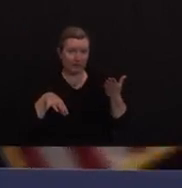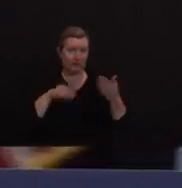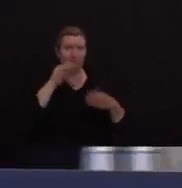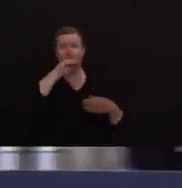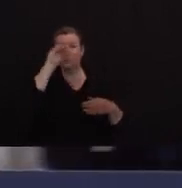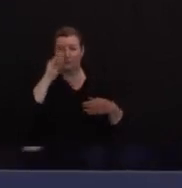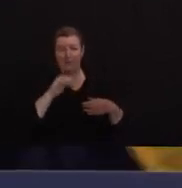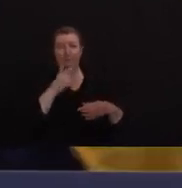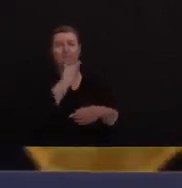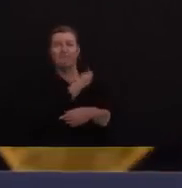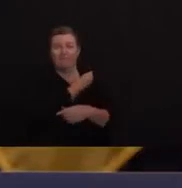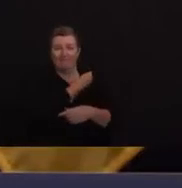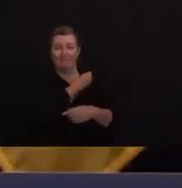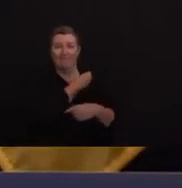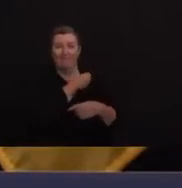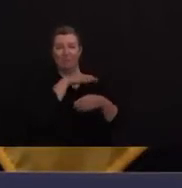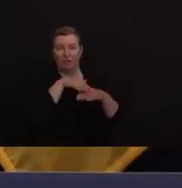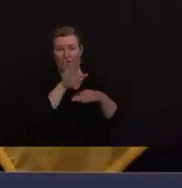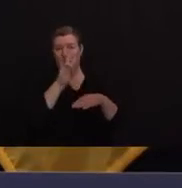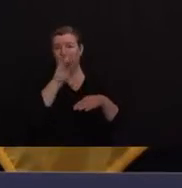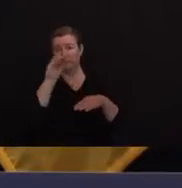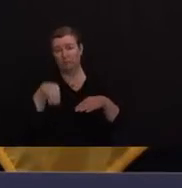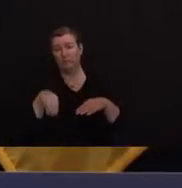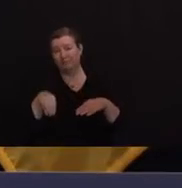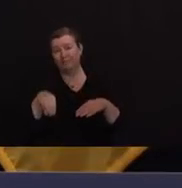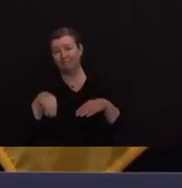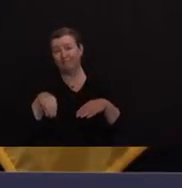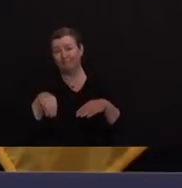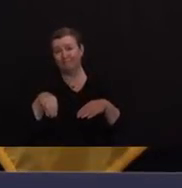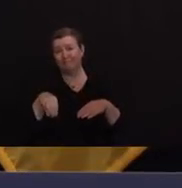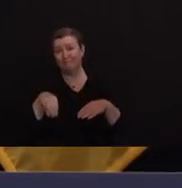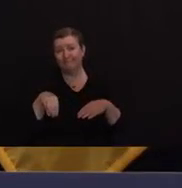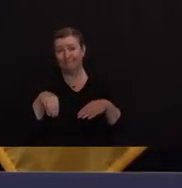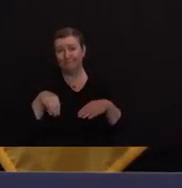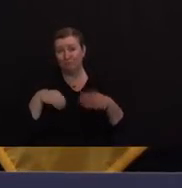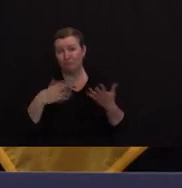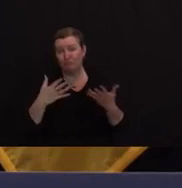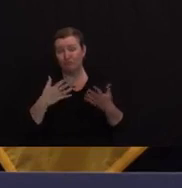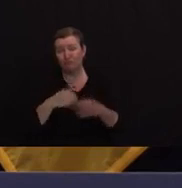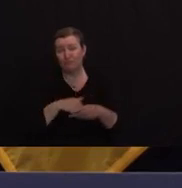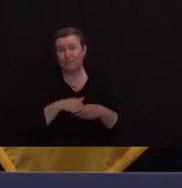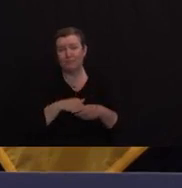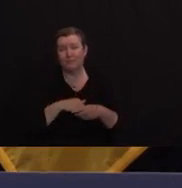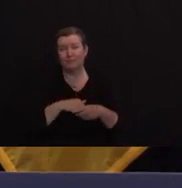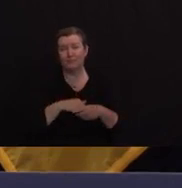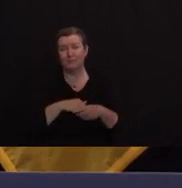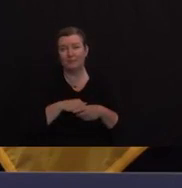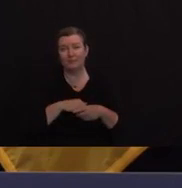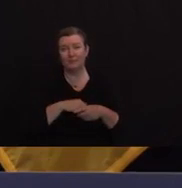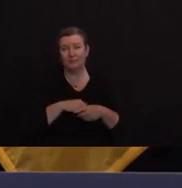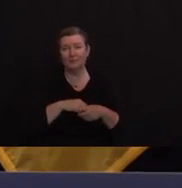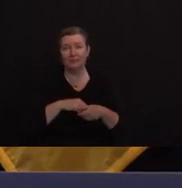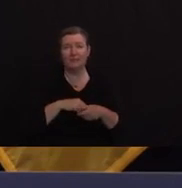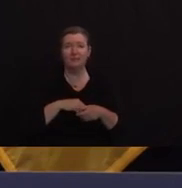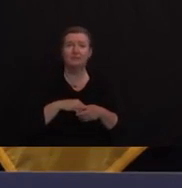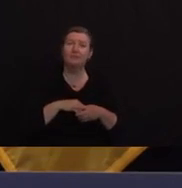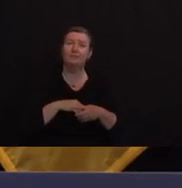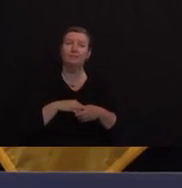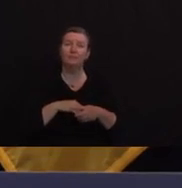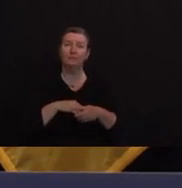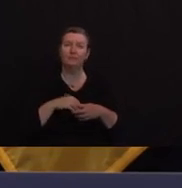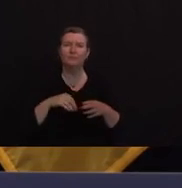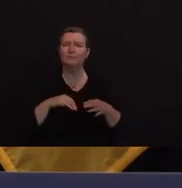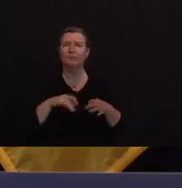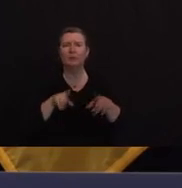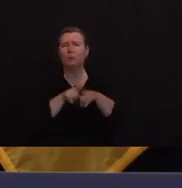We could come back, Mahan, if you could we'll come back as well to add any color on that. Is that fair to say? Yeah. And by the way, they've got, Jim Cahill is